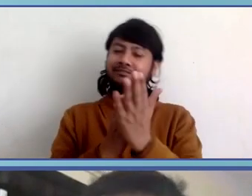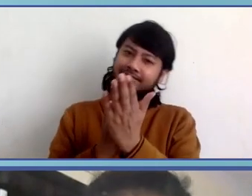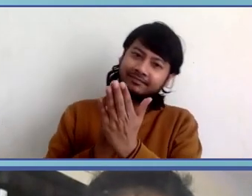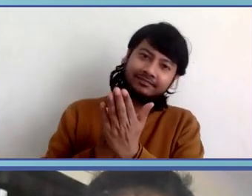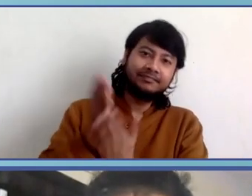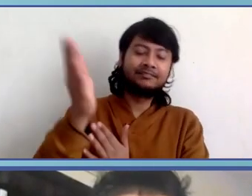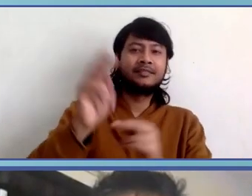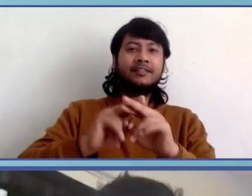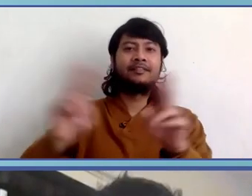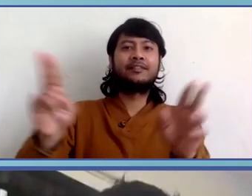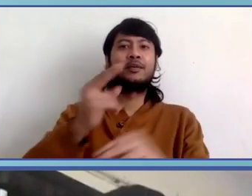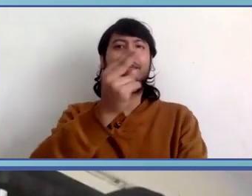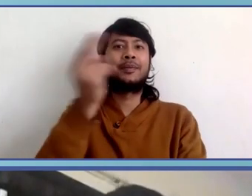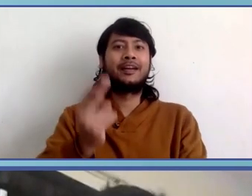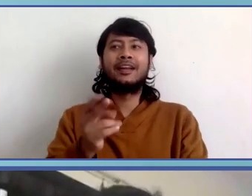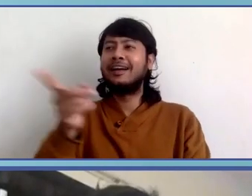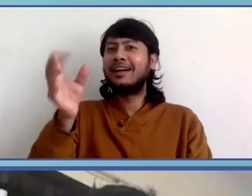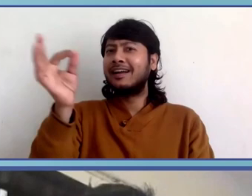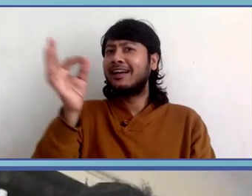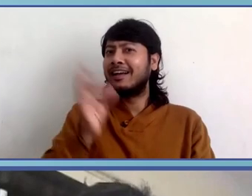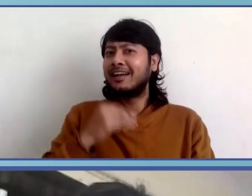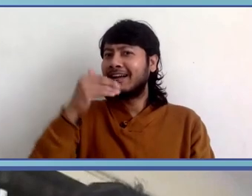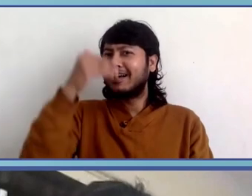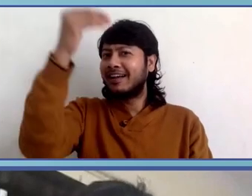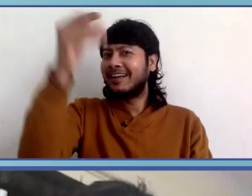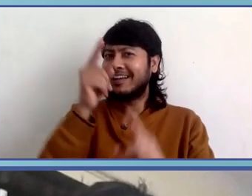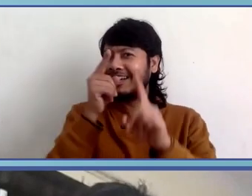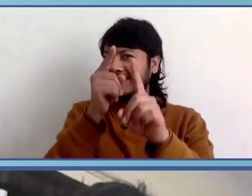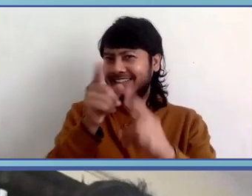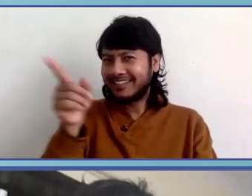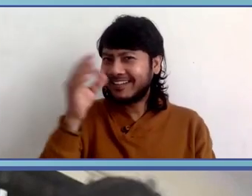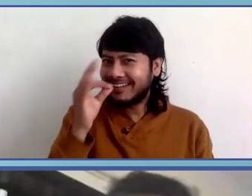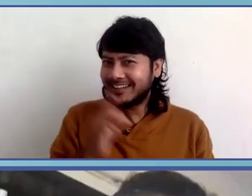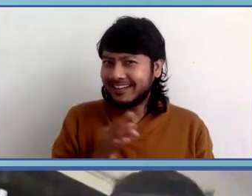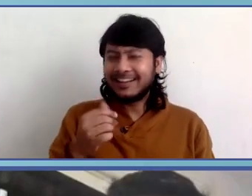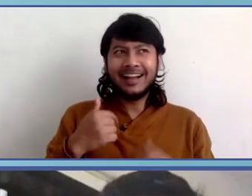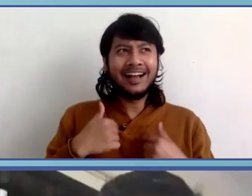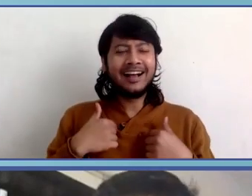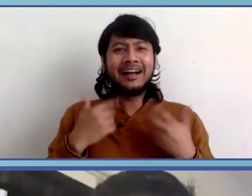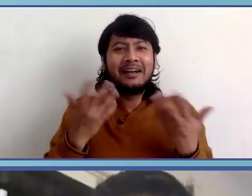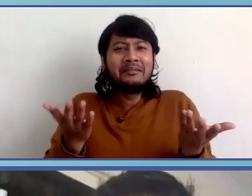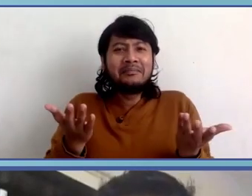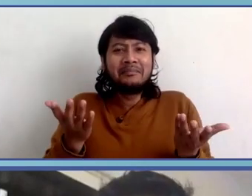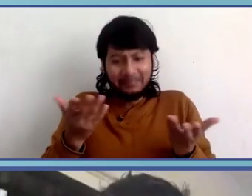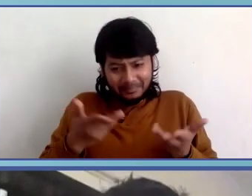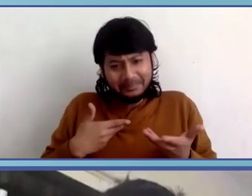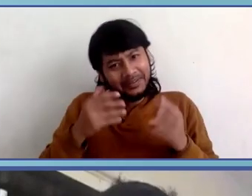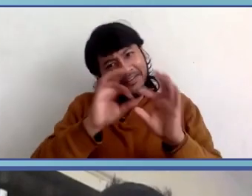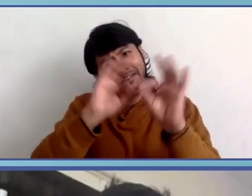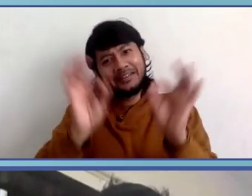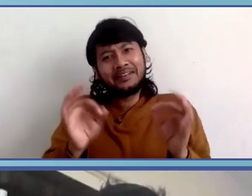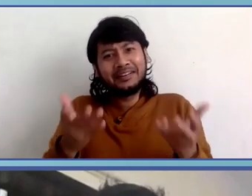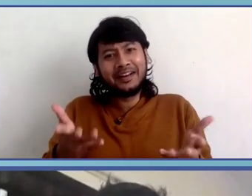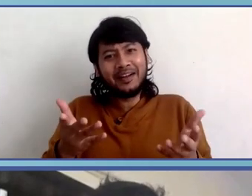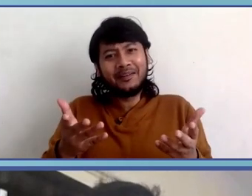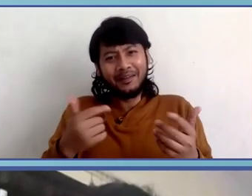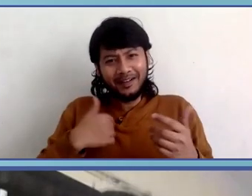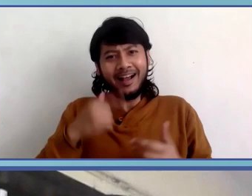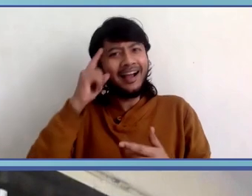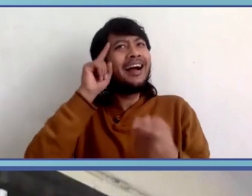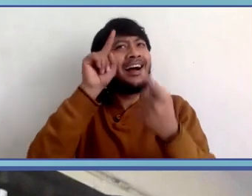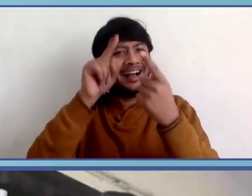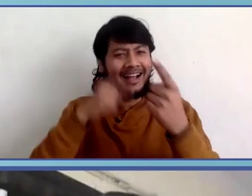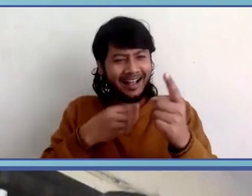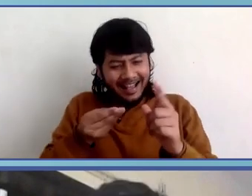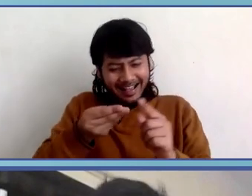you asked me what you want to become. In one way, I feel like I'm already living my dream. Because, how many people